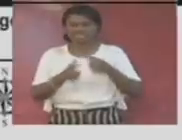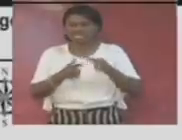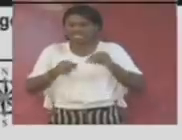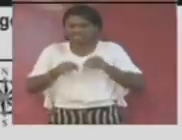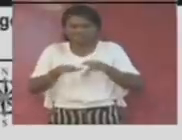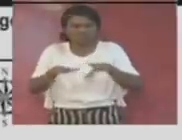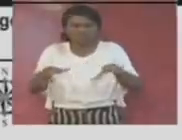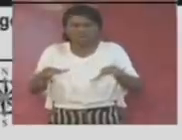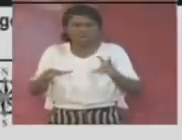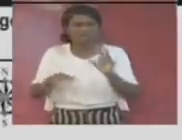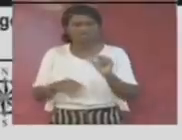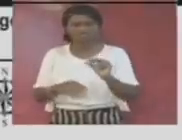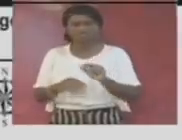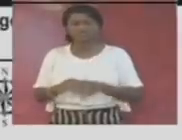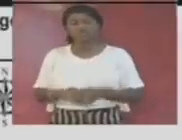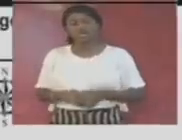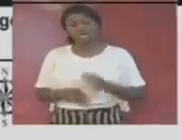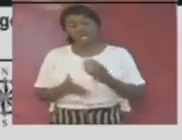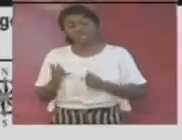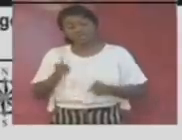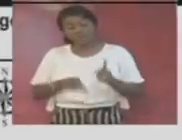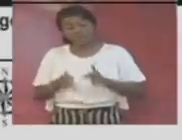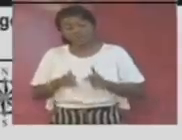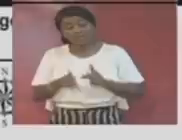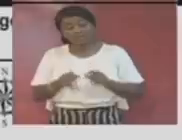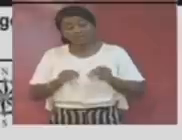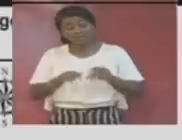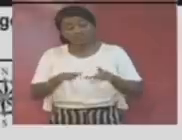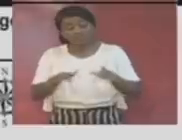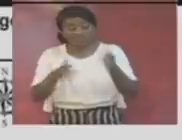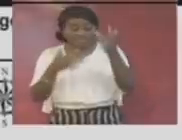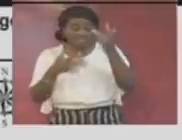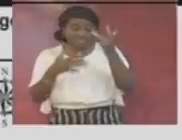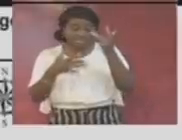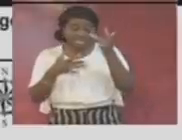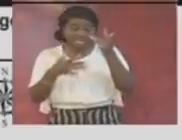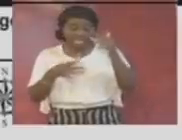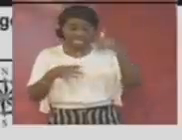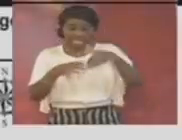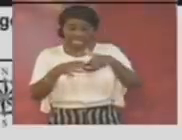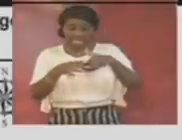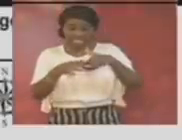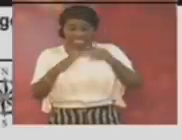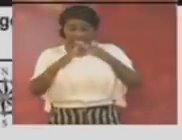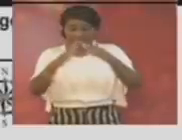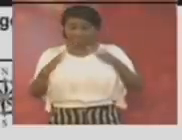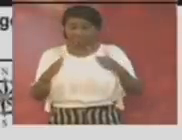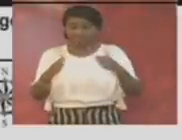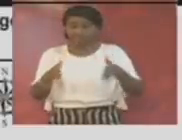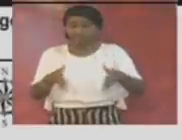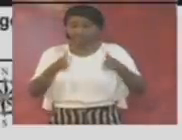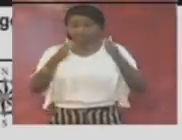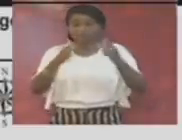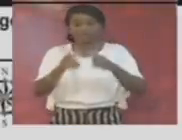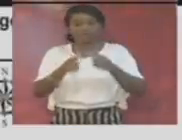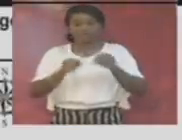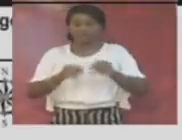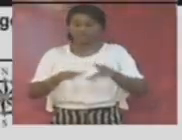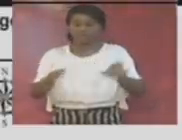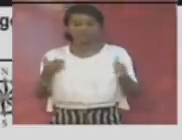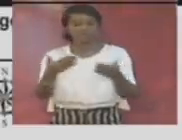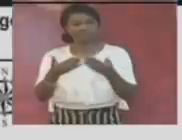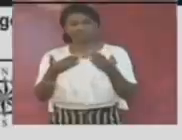of putting ill people with respiratory symptoms into indoor environments where the possibility of infecting